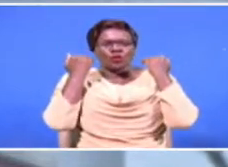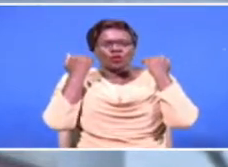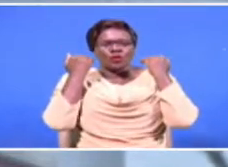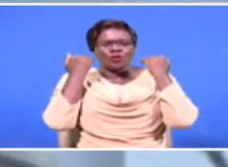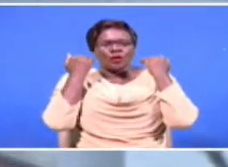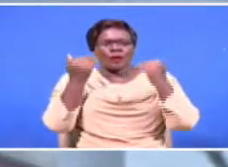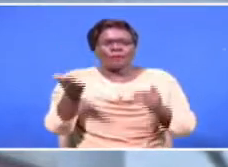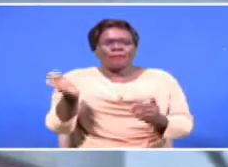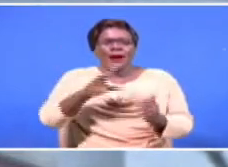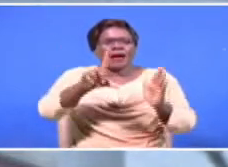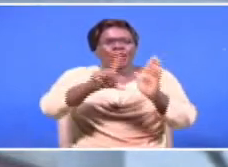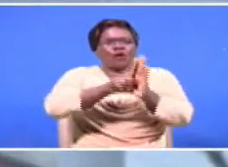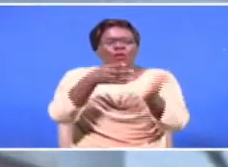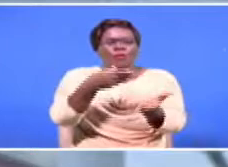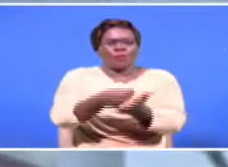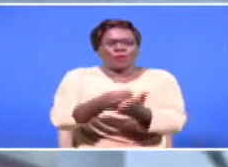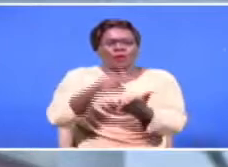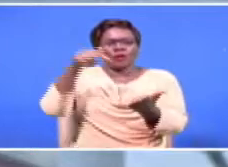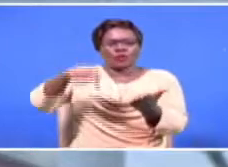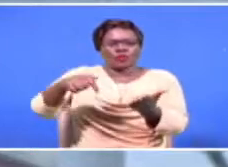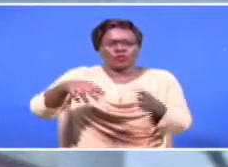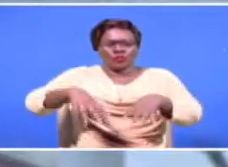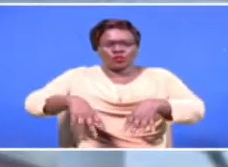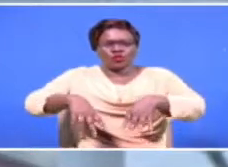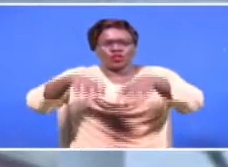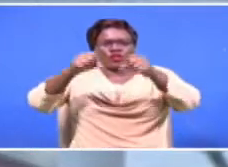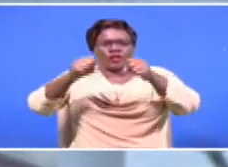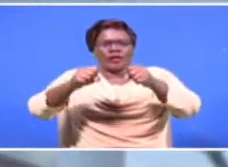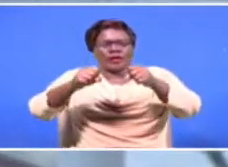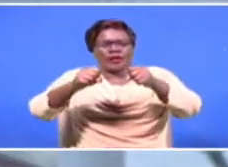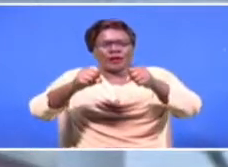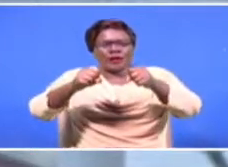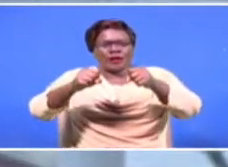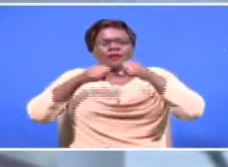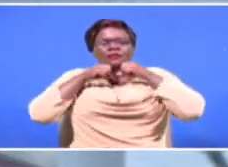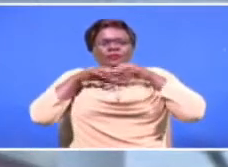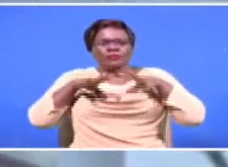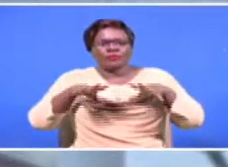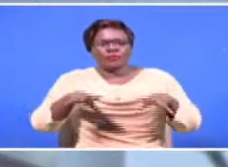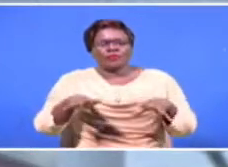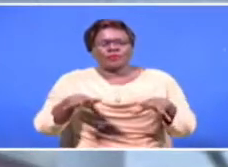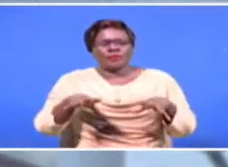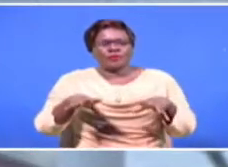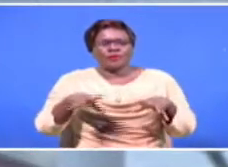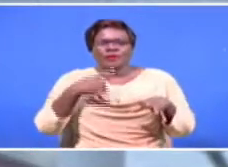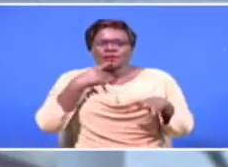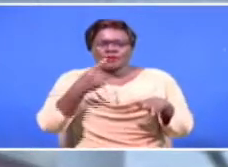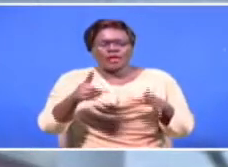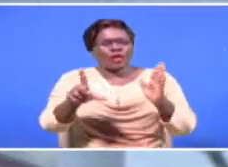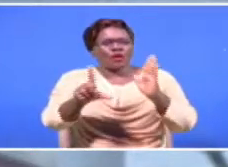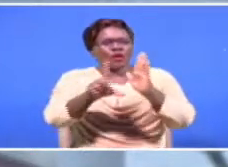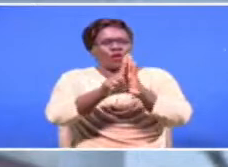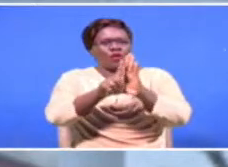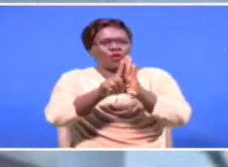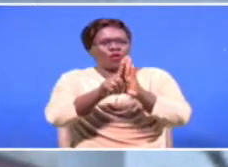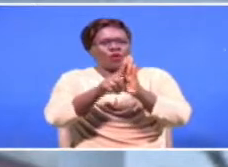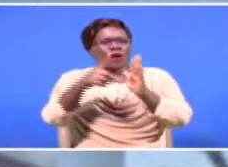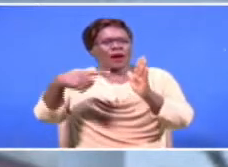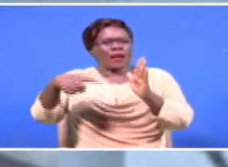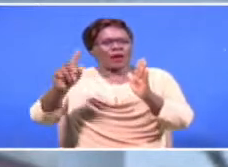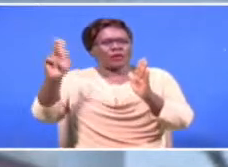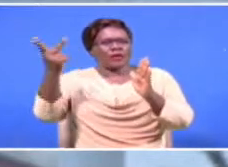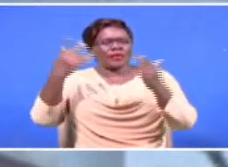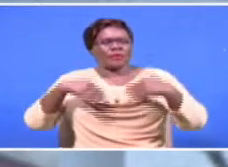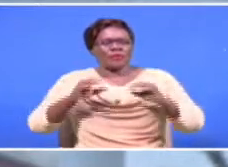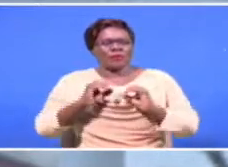wa kurudisha sheria ya fedha. Hivi leo mwenyekiti wa shirika la Linda Ugatuzi Profesa Fred Ogola amesema sheria hiyo haikupitishwa na